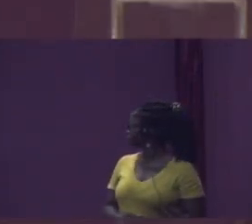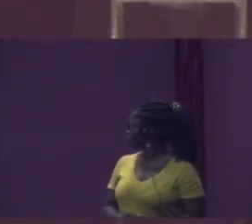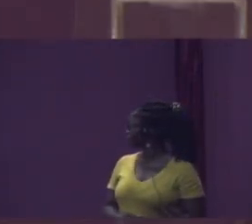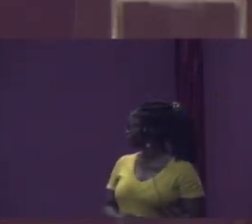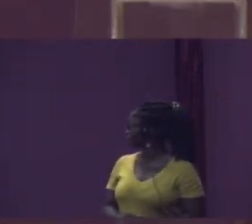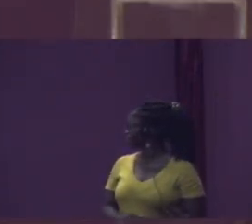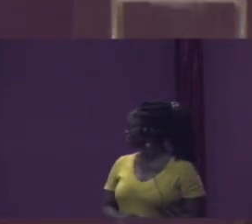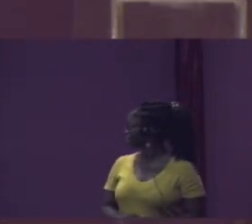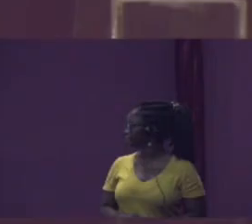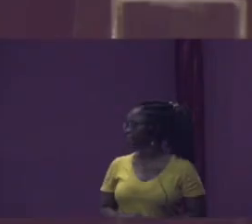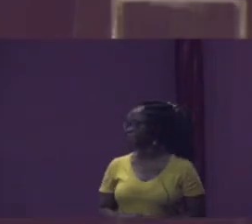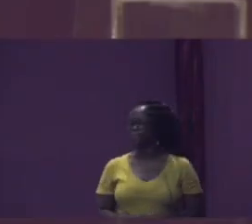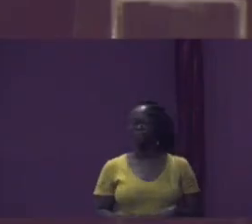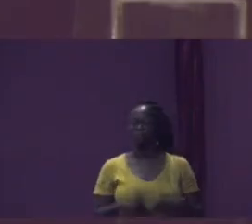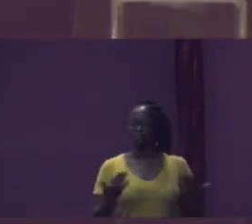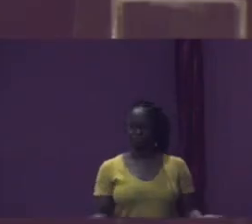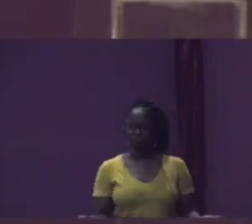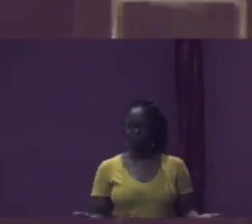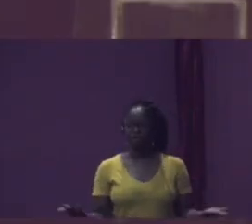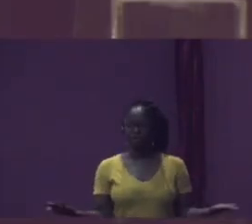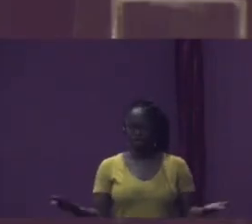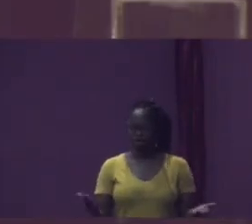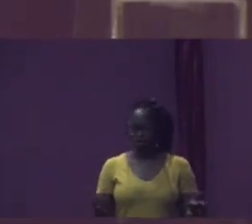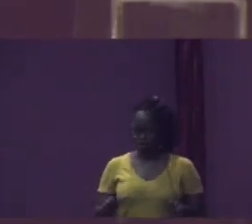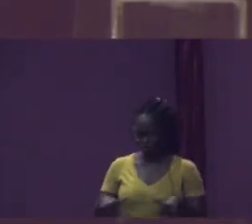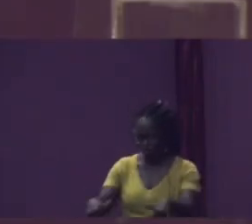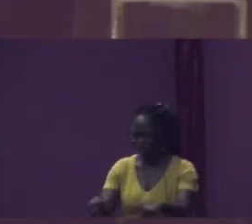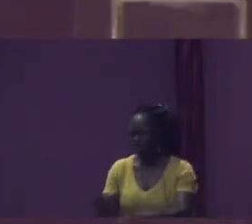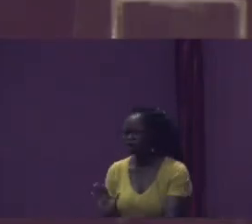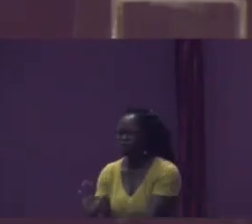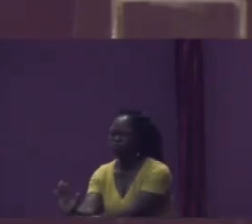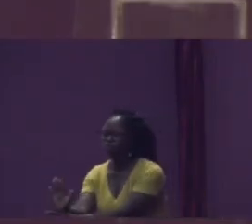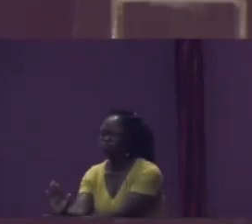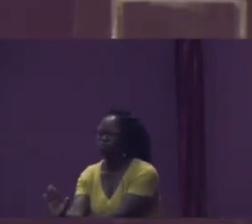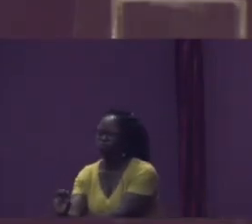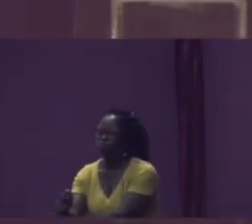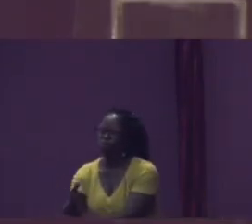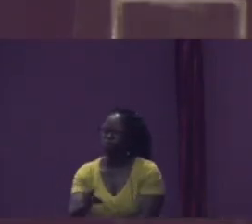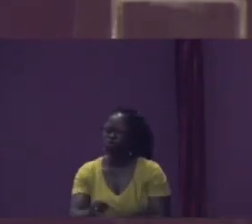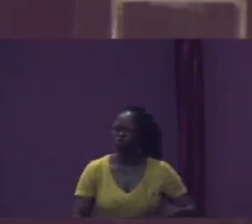So did our interventions help or did they hurt? I wish I knew.